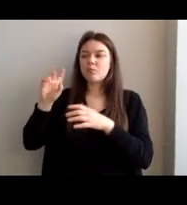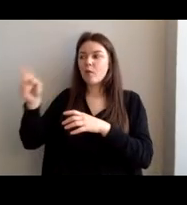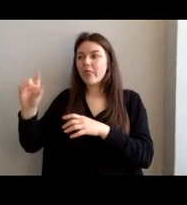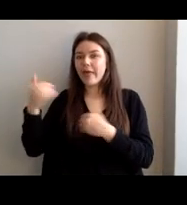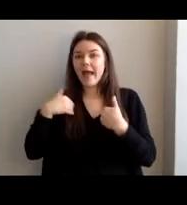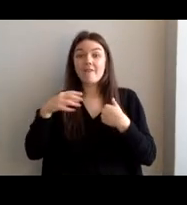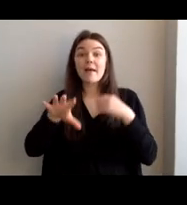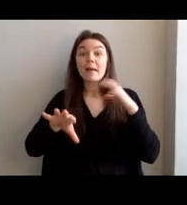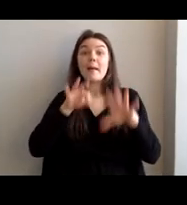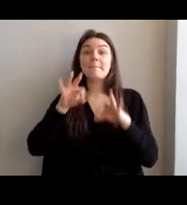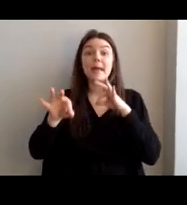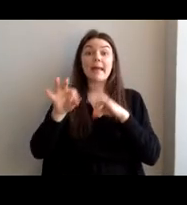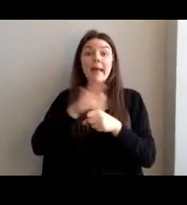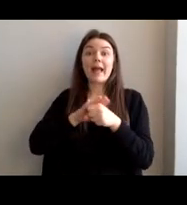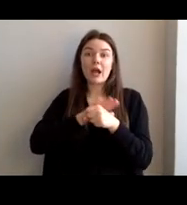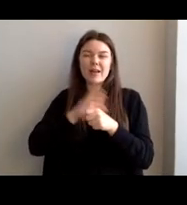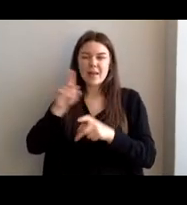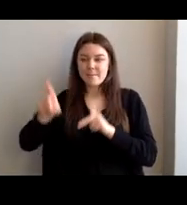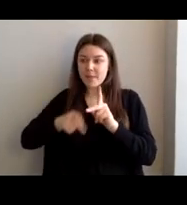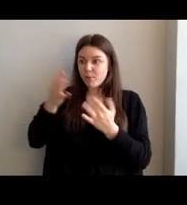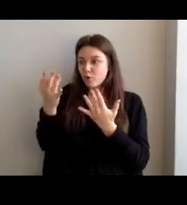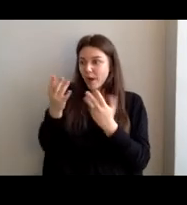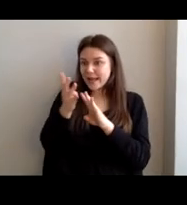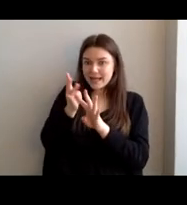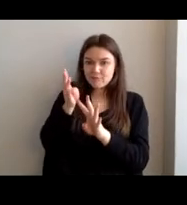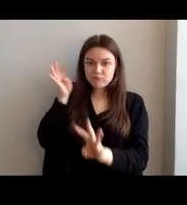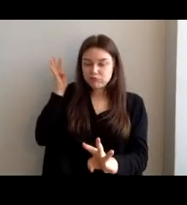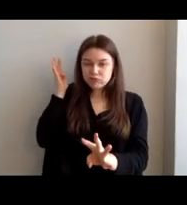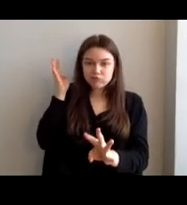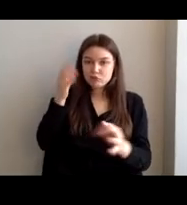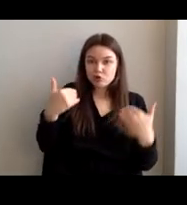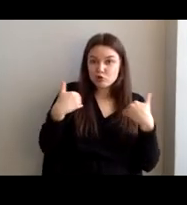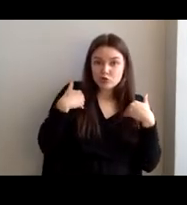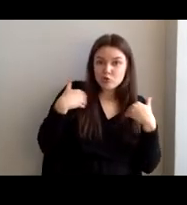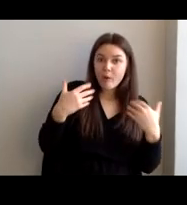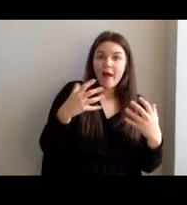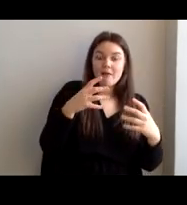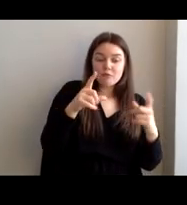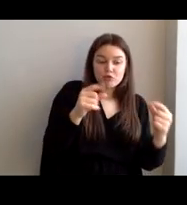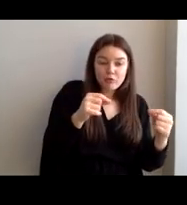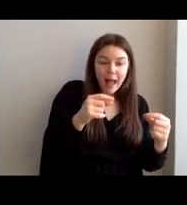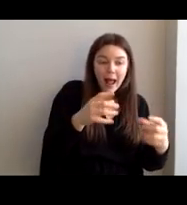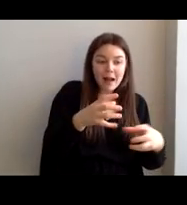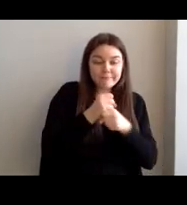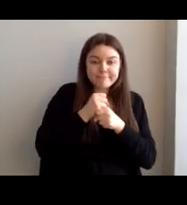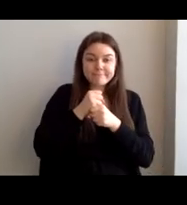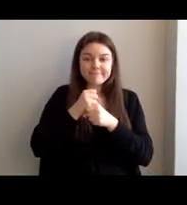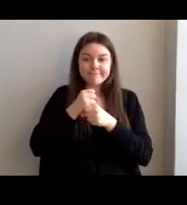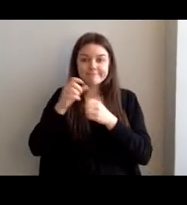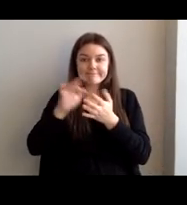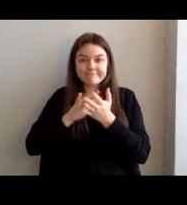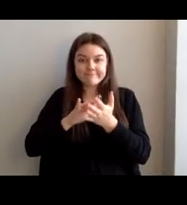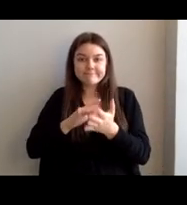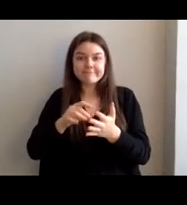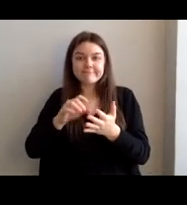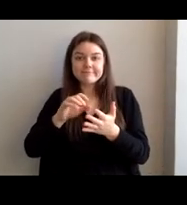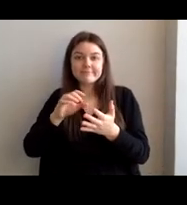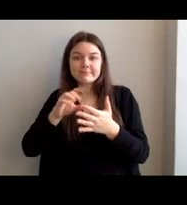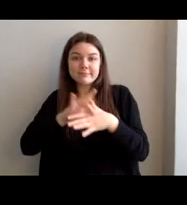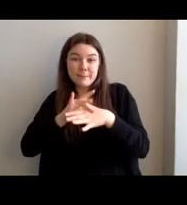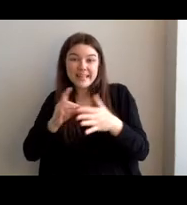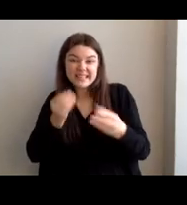up and waiting for crab to be delivered, to pull it all apart and remove the edible meat from inside of that crab, so that you don't have